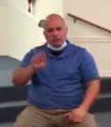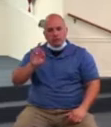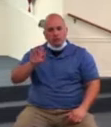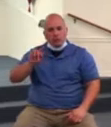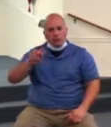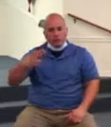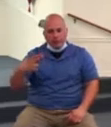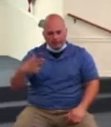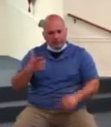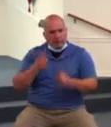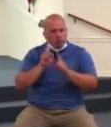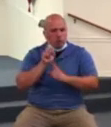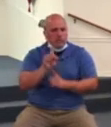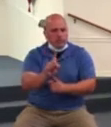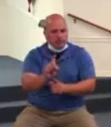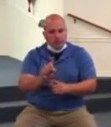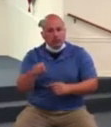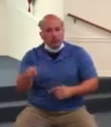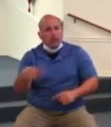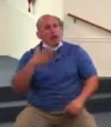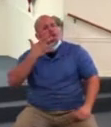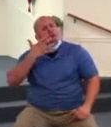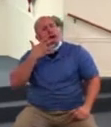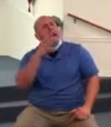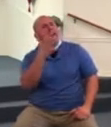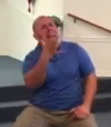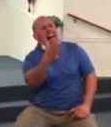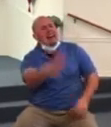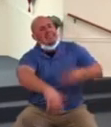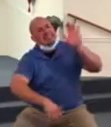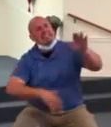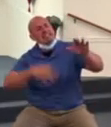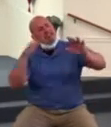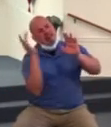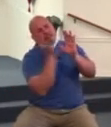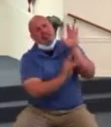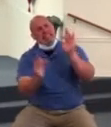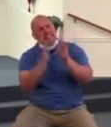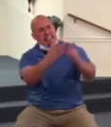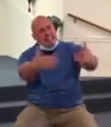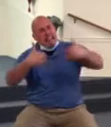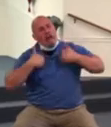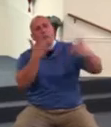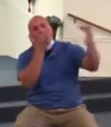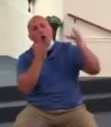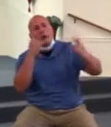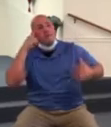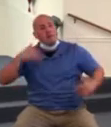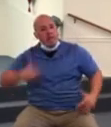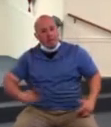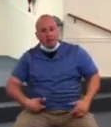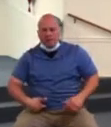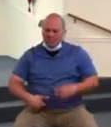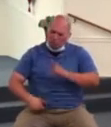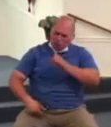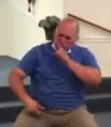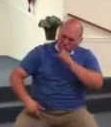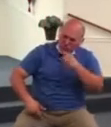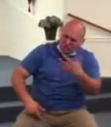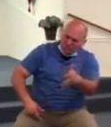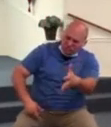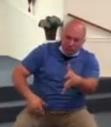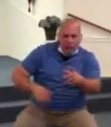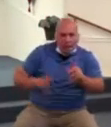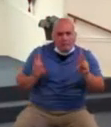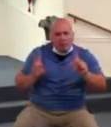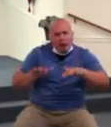Son of David, have mercy on me." Those who led the way rebuked him and told him to be quiet. But he shouted all the more,